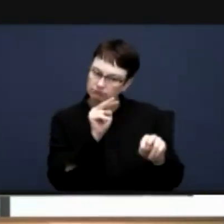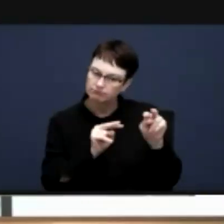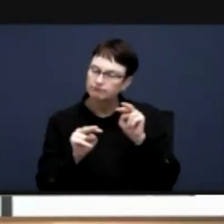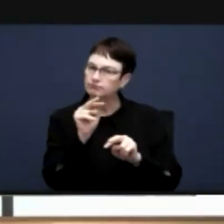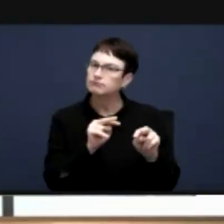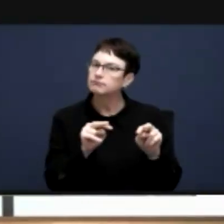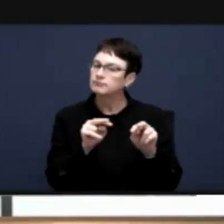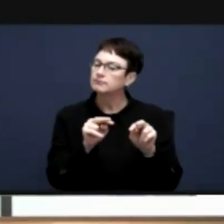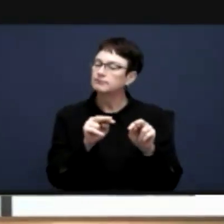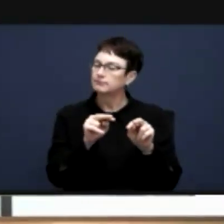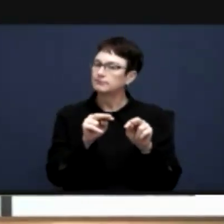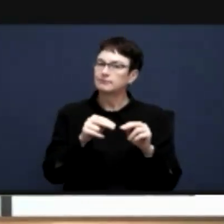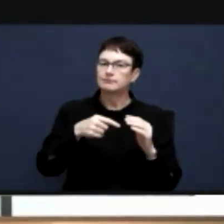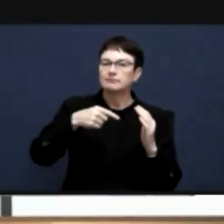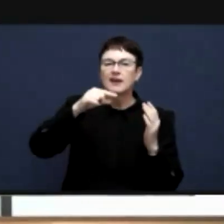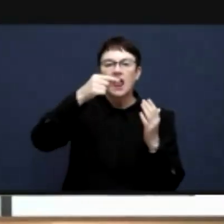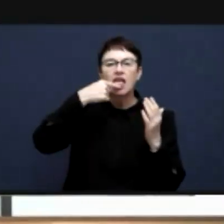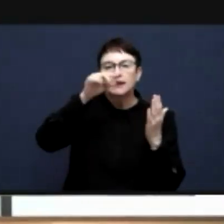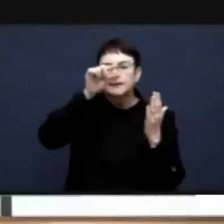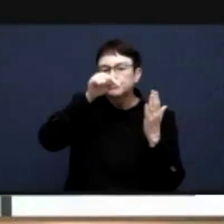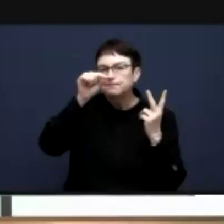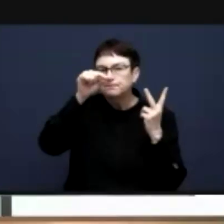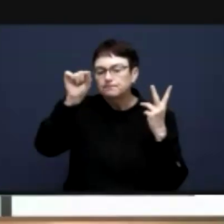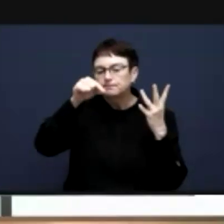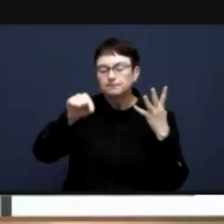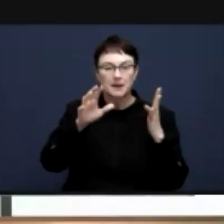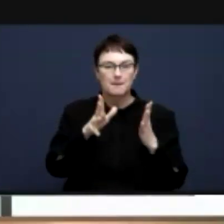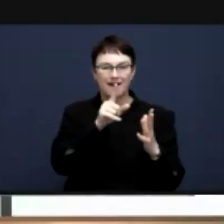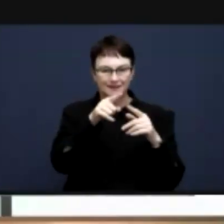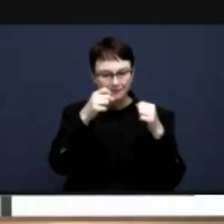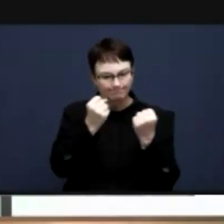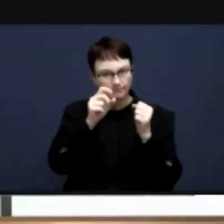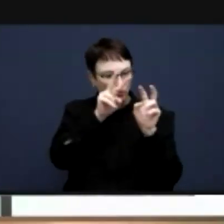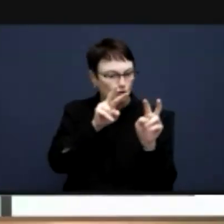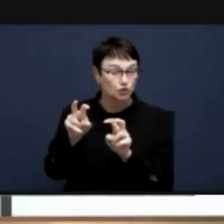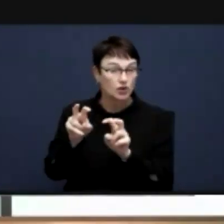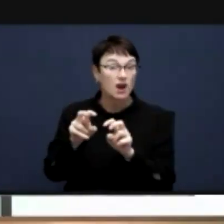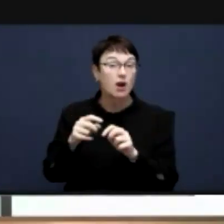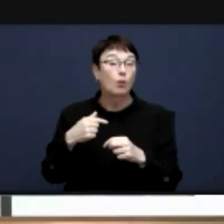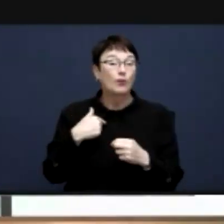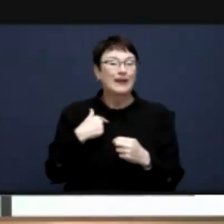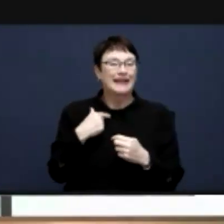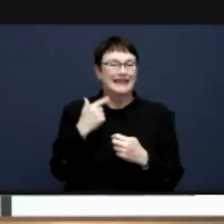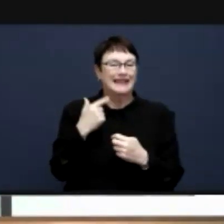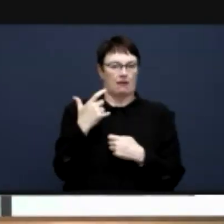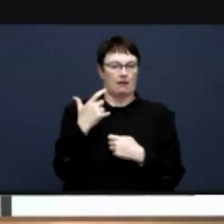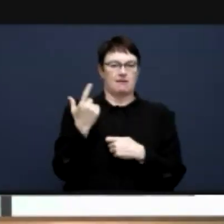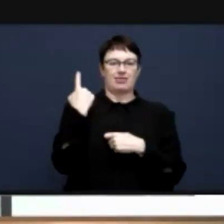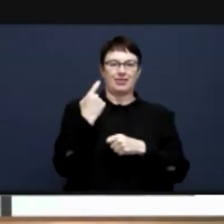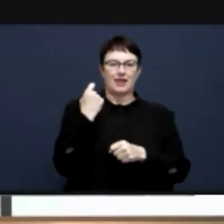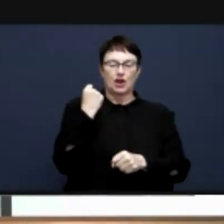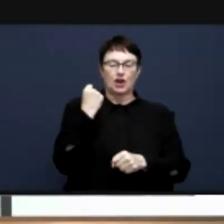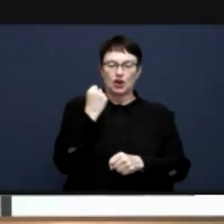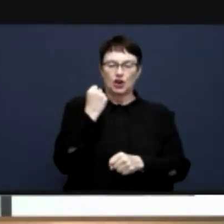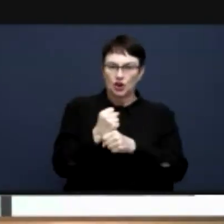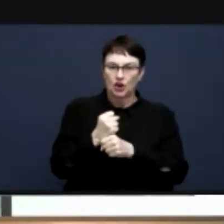That's an approach we started last year. We're doing it now, but you need to be able to measure how effective that is. So we